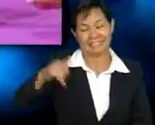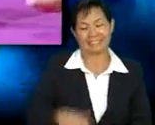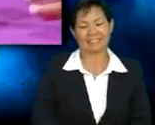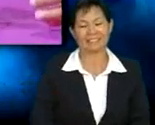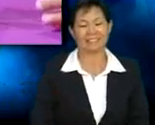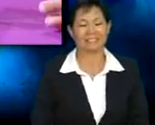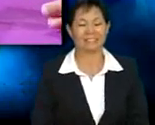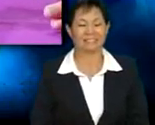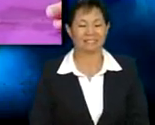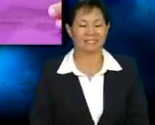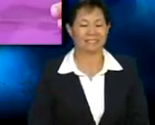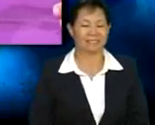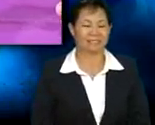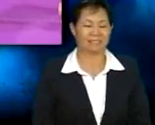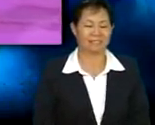Yes.